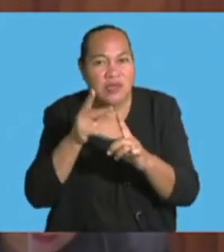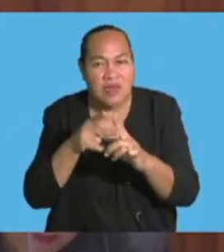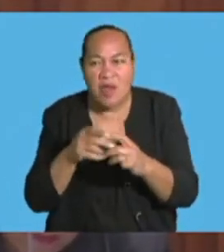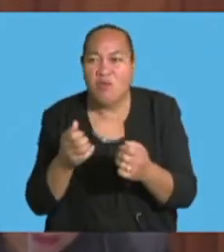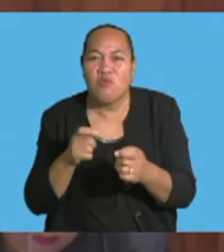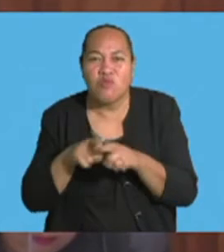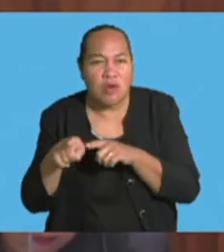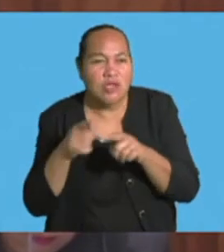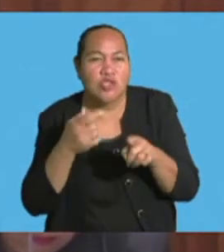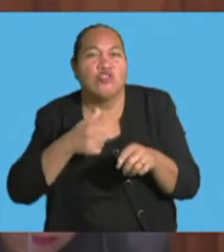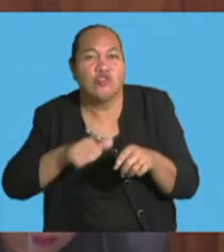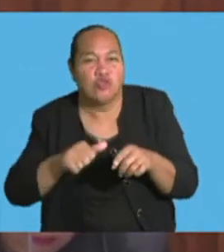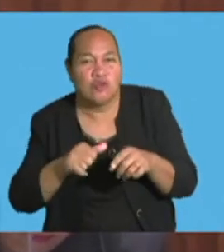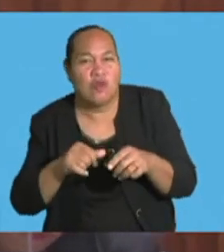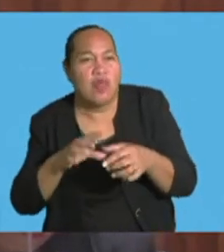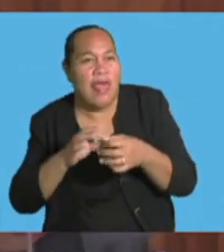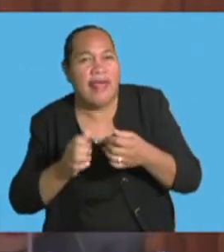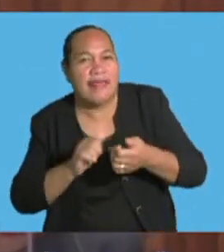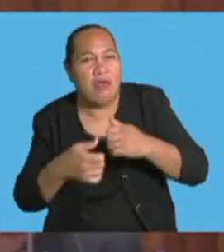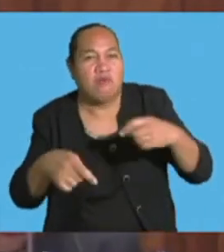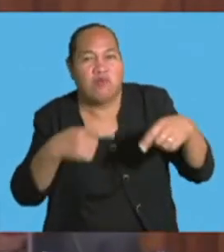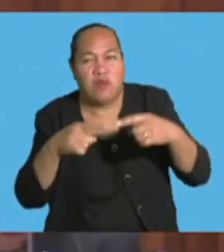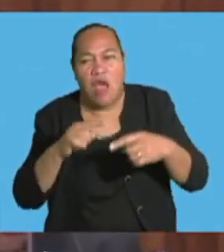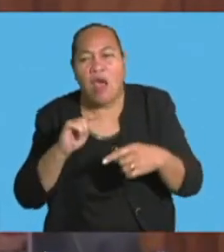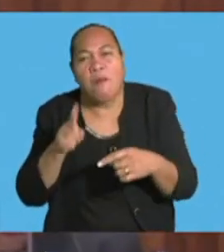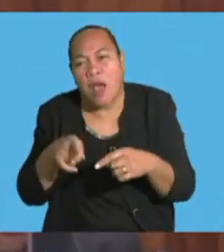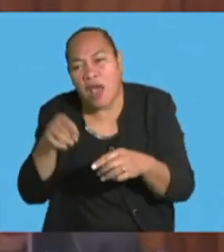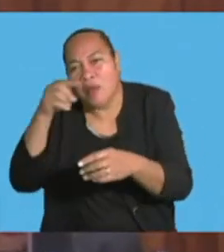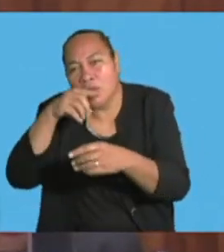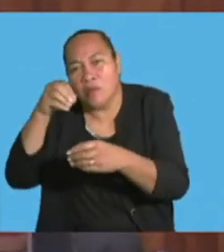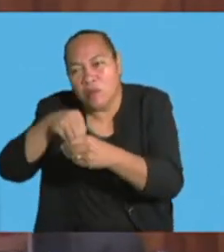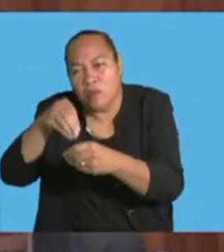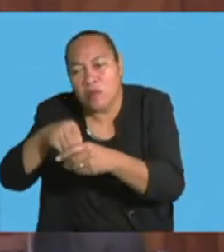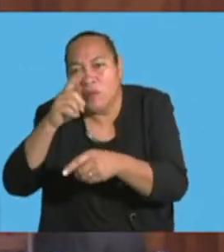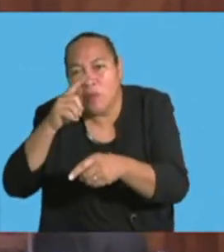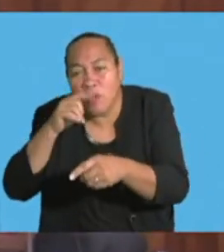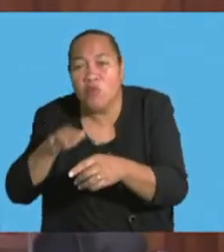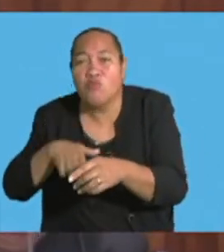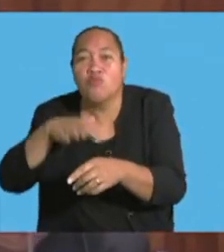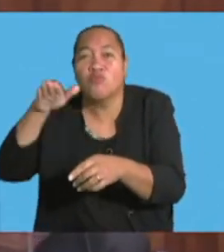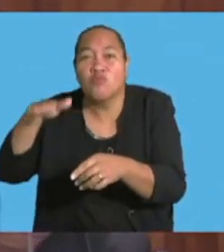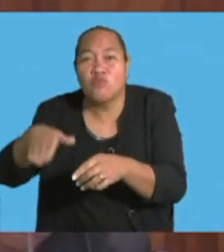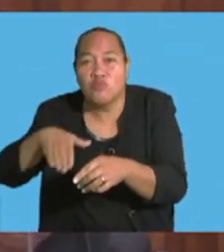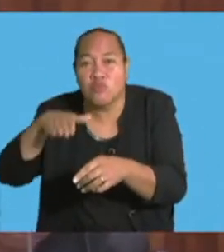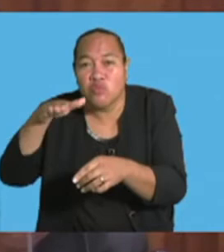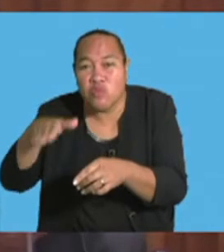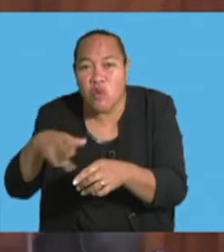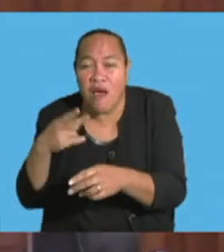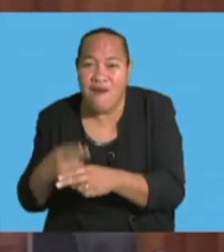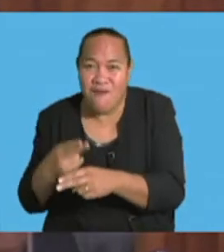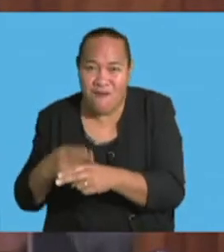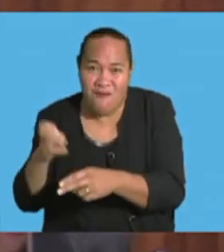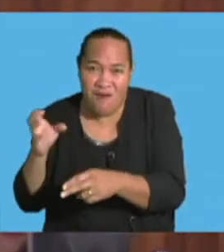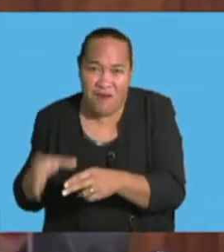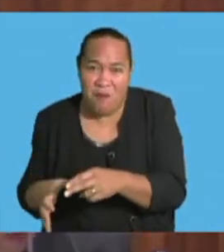gains at the expense of poor farmers, which brought the sugar industry down to its knees.